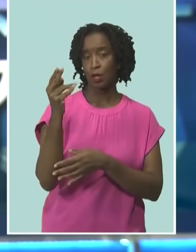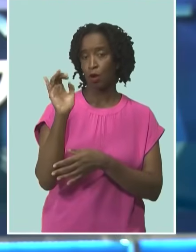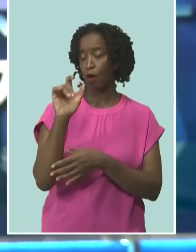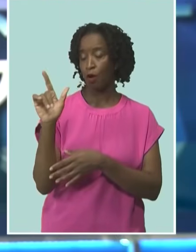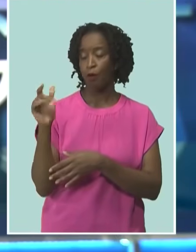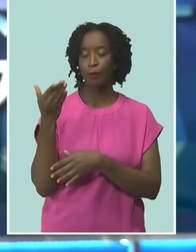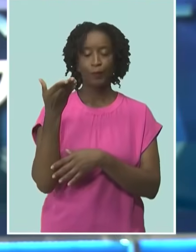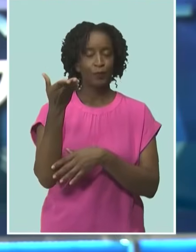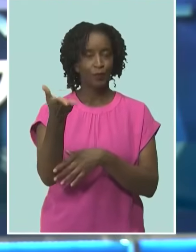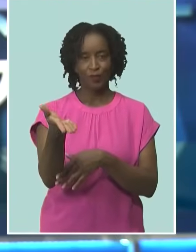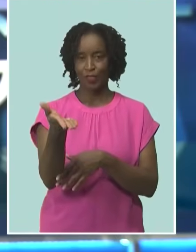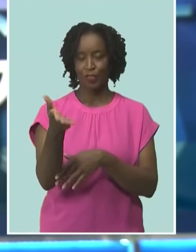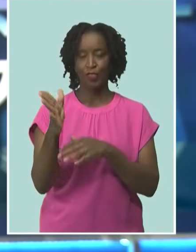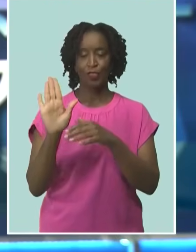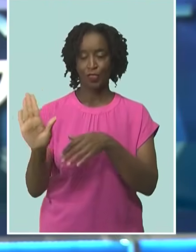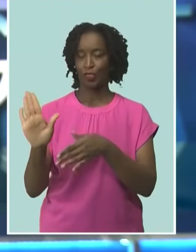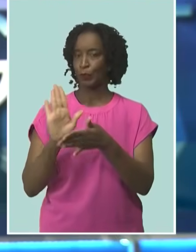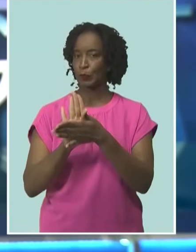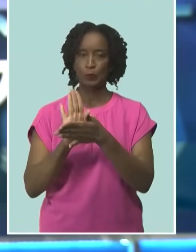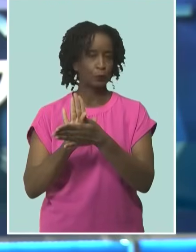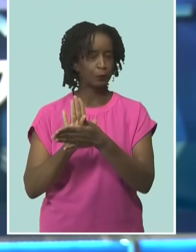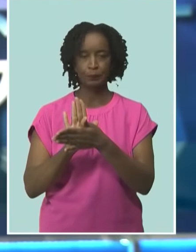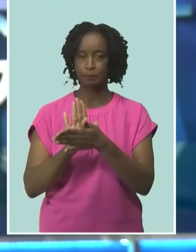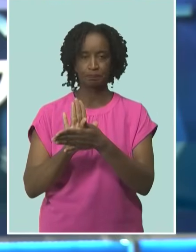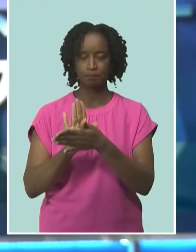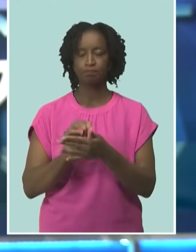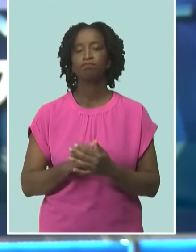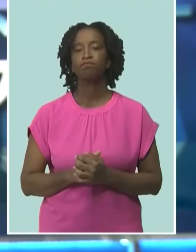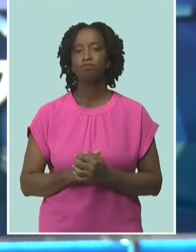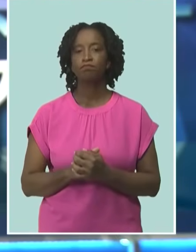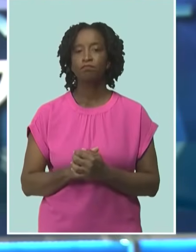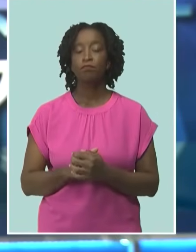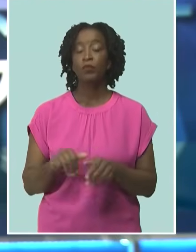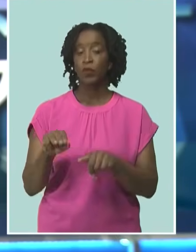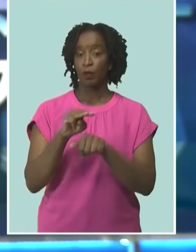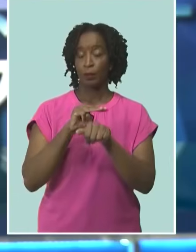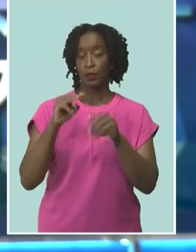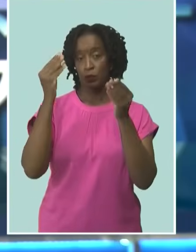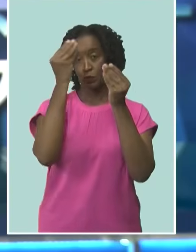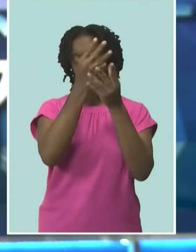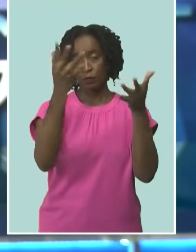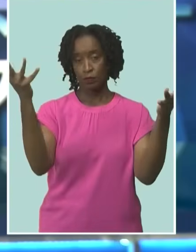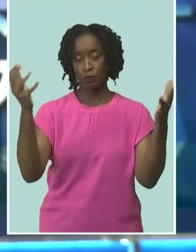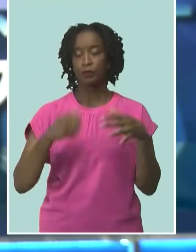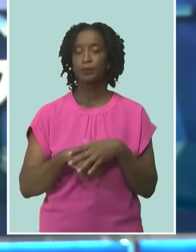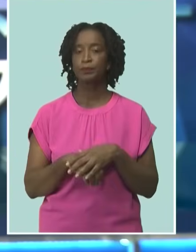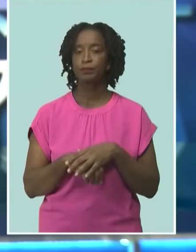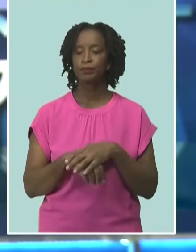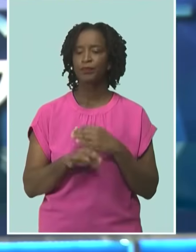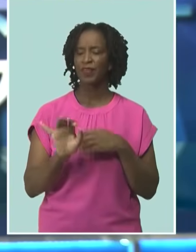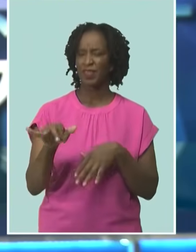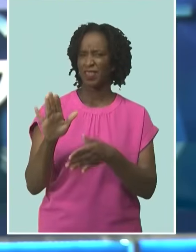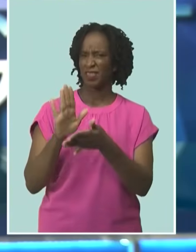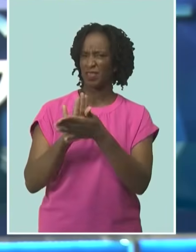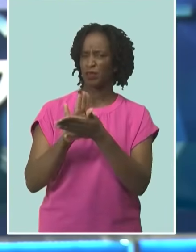Michael plant. In a press release, ministry officials note that the school was not included in the summer program, but had